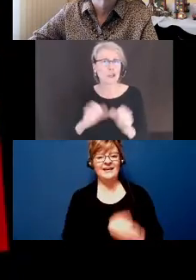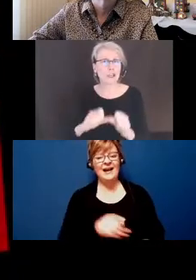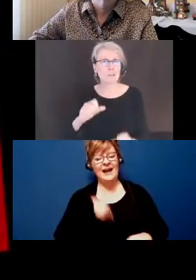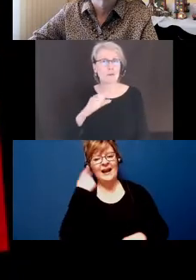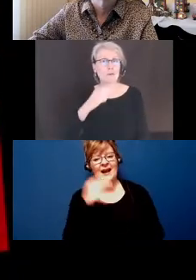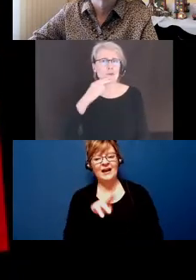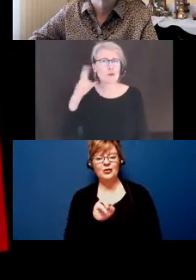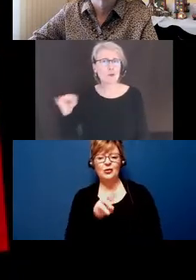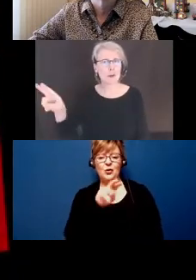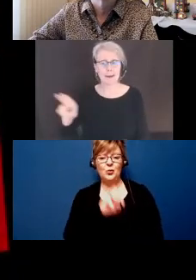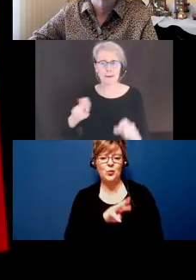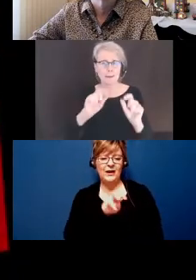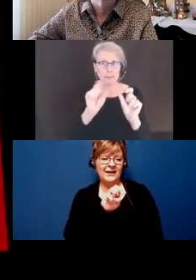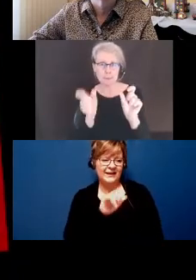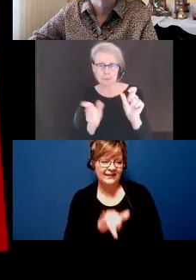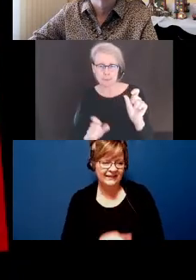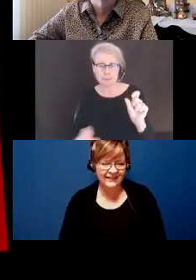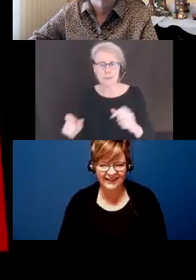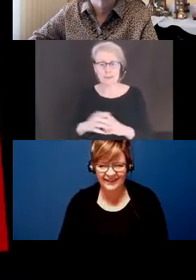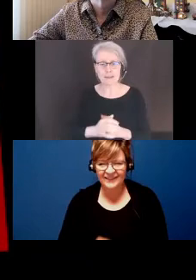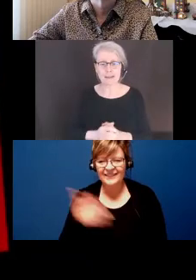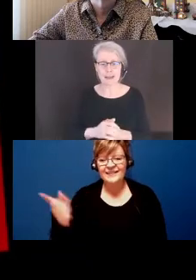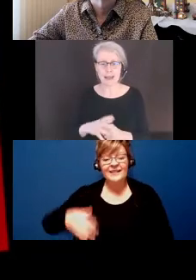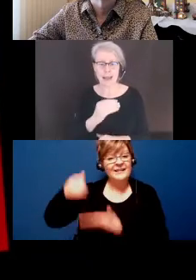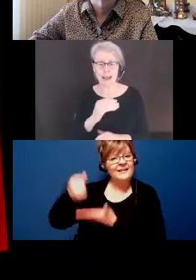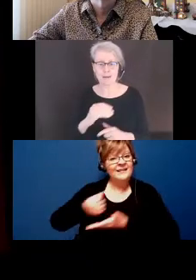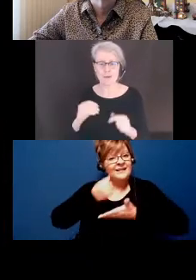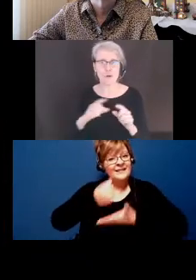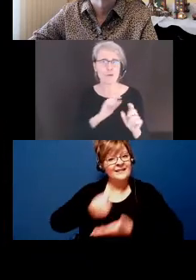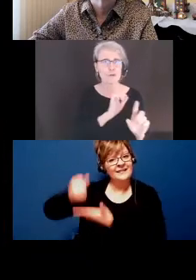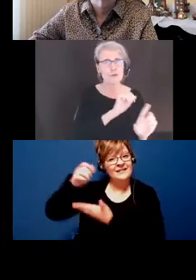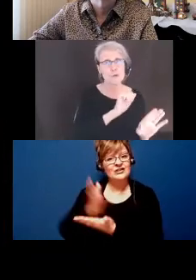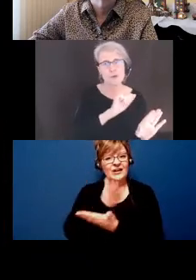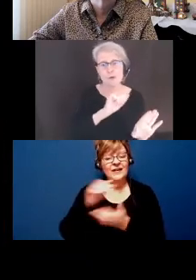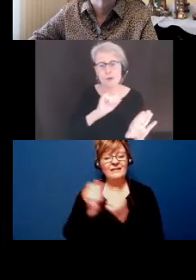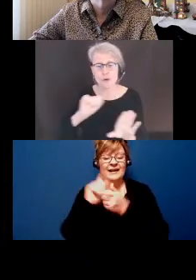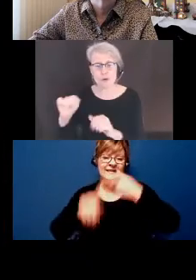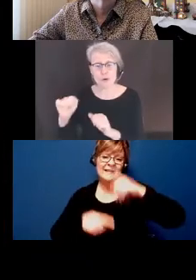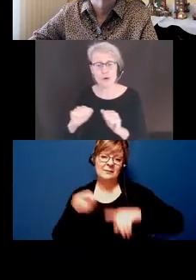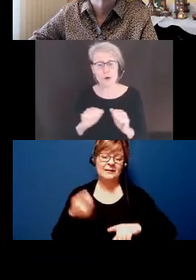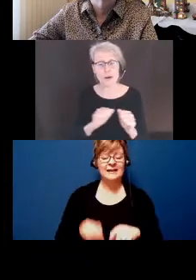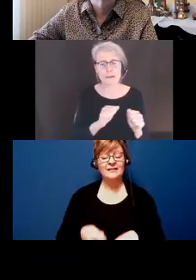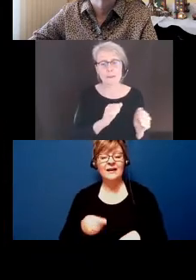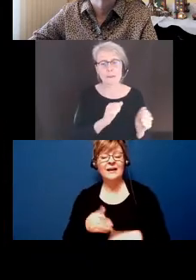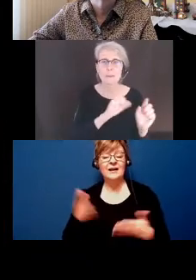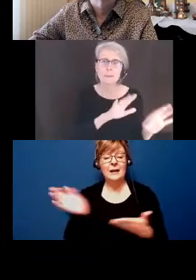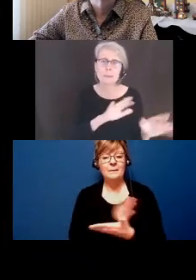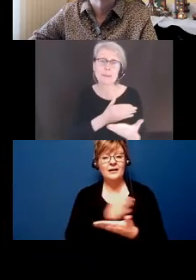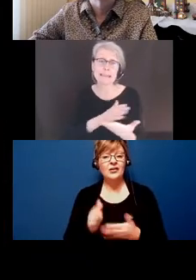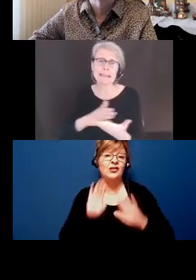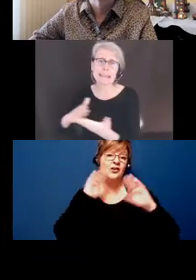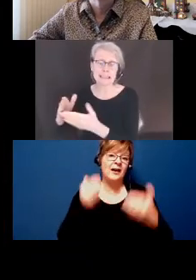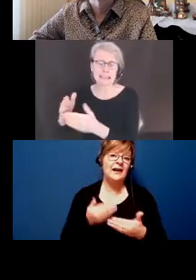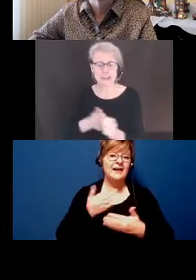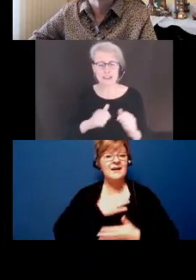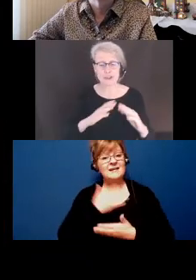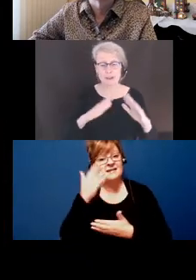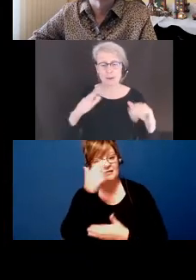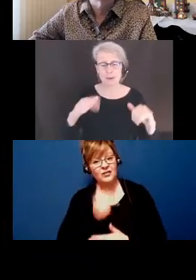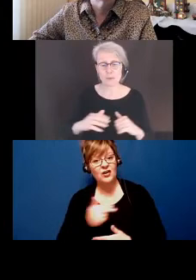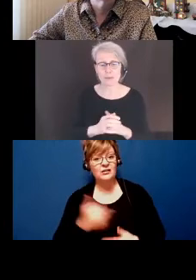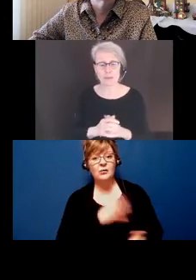Go from door to door for sailing with our choir. Hang up all your giant socks above and open